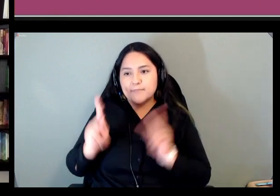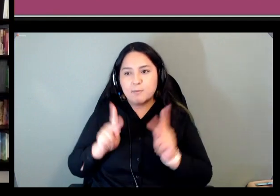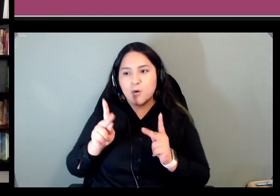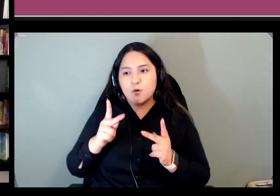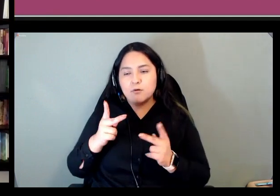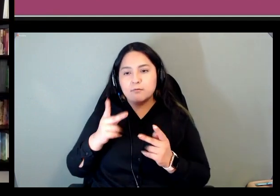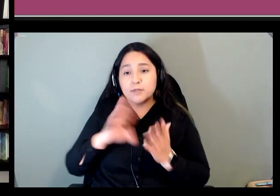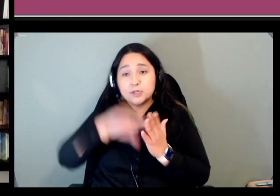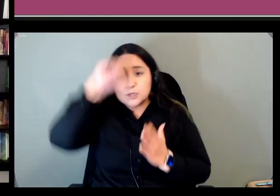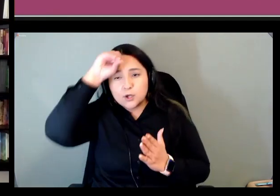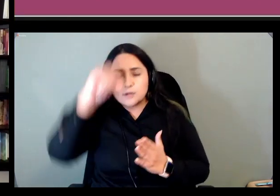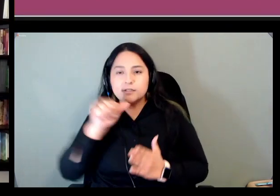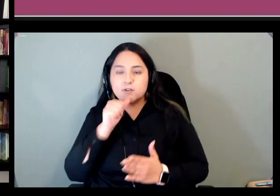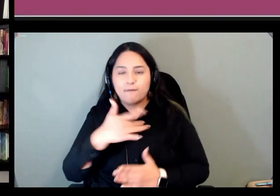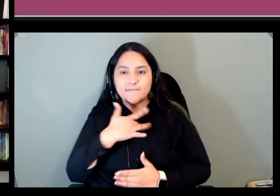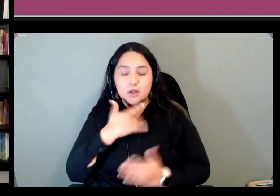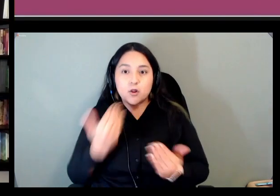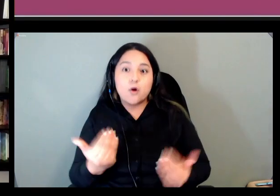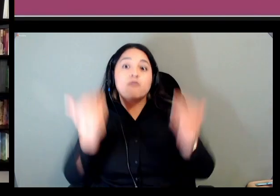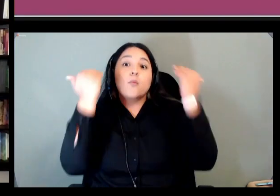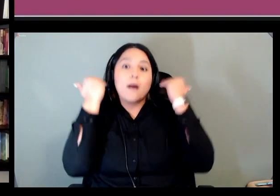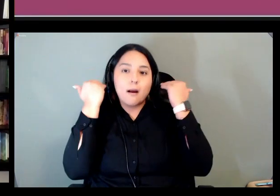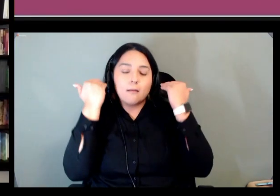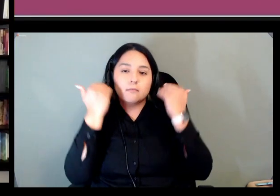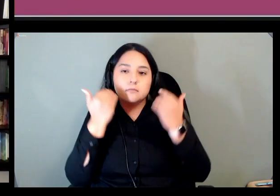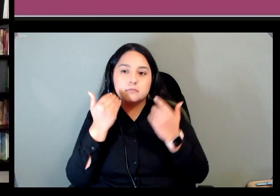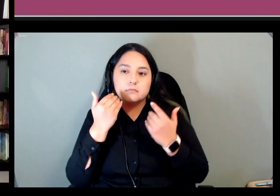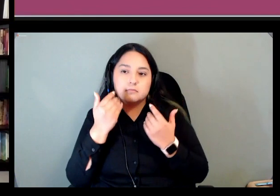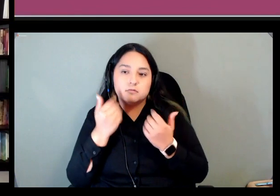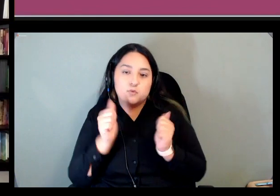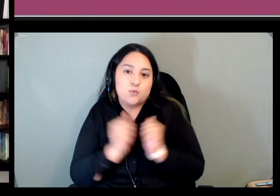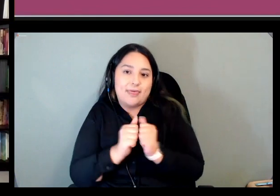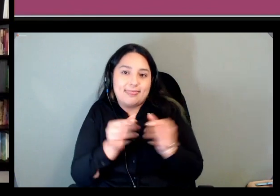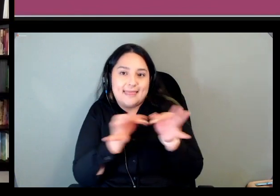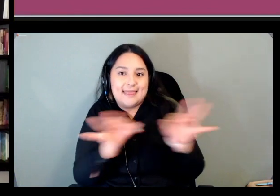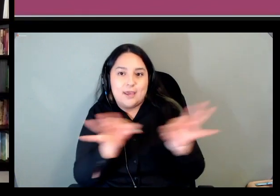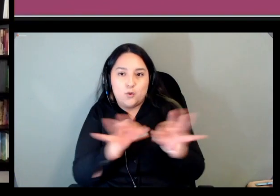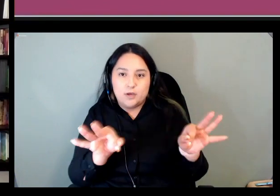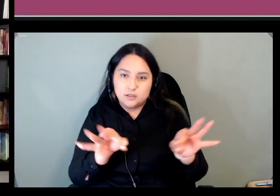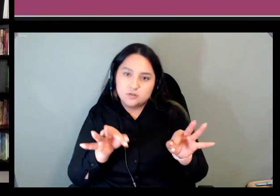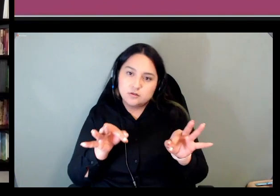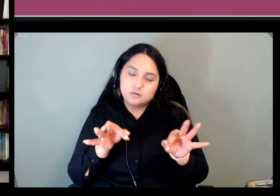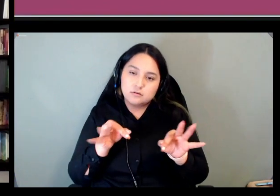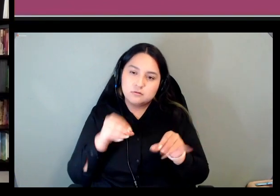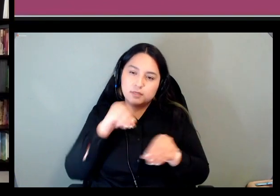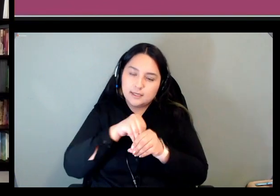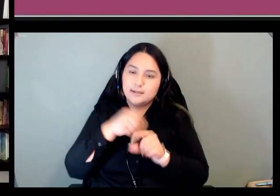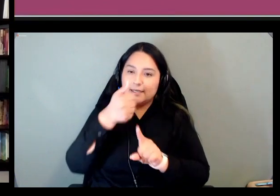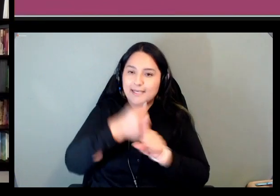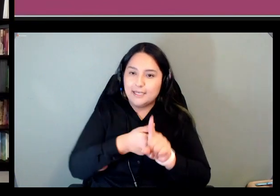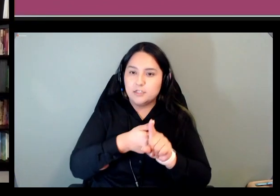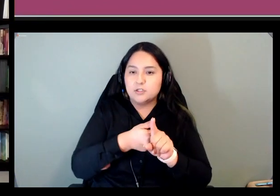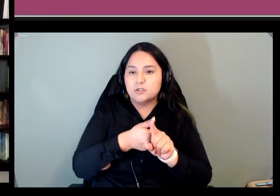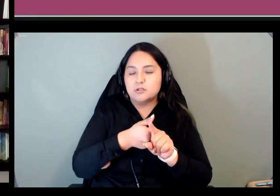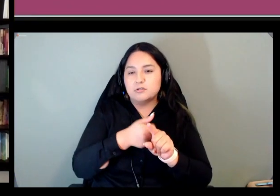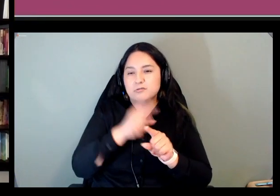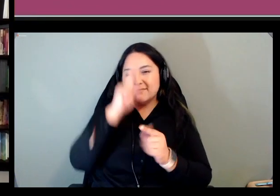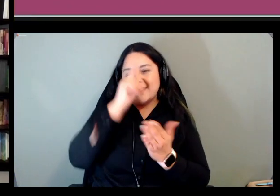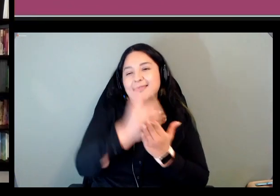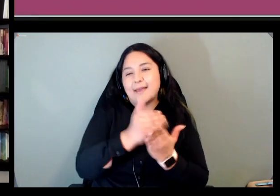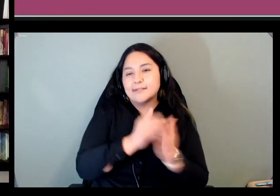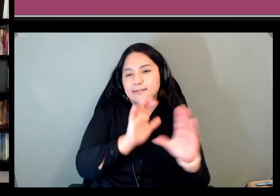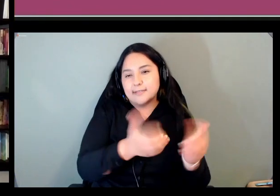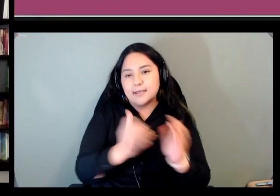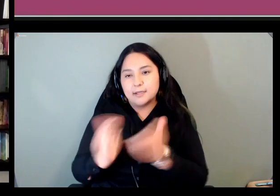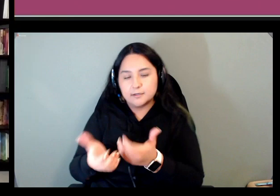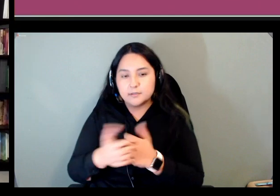by the amount of language that was presented in each of the lessons or lessonlets, I guess,